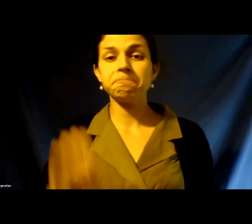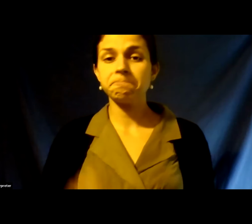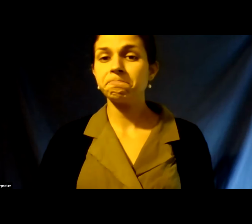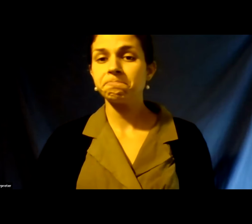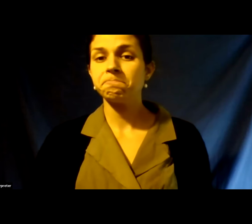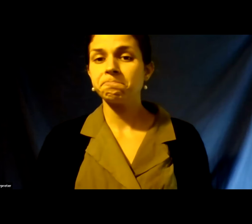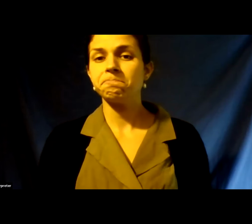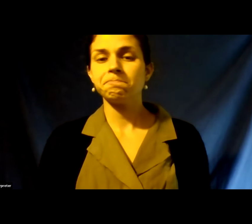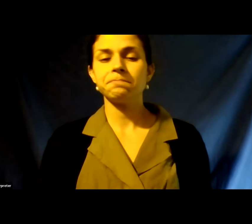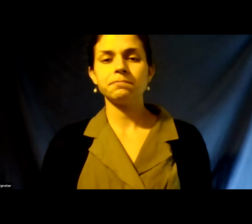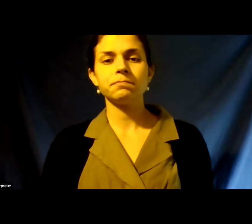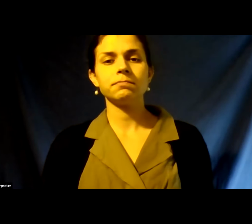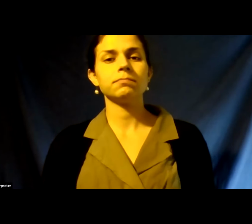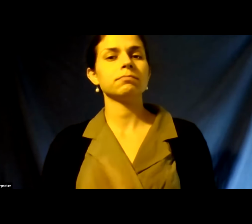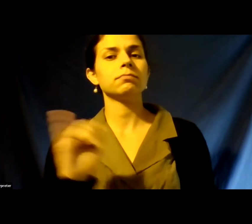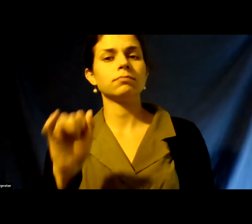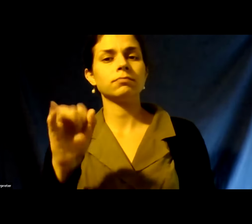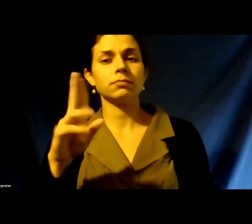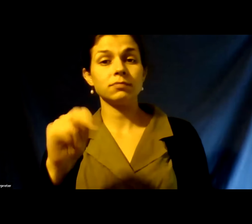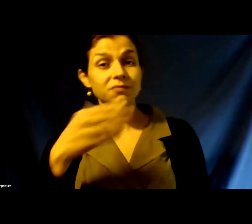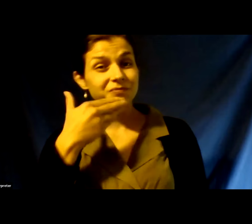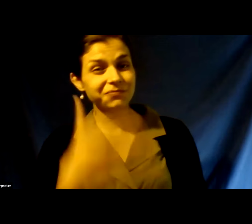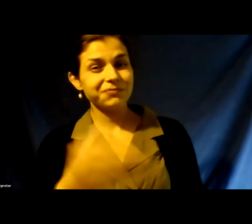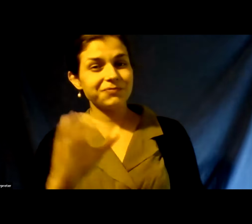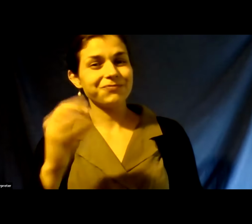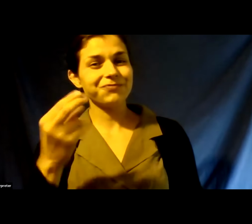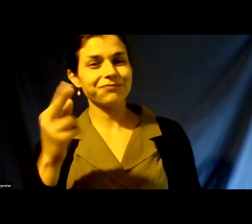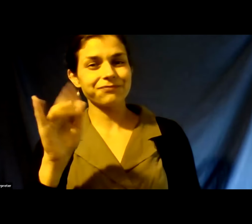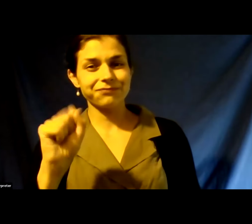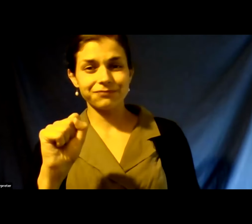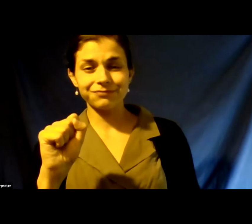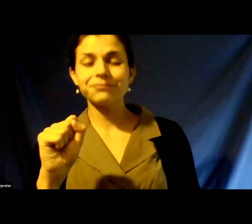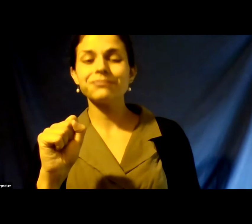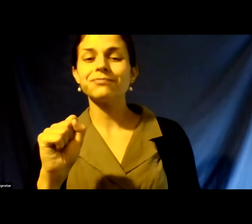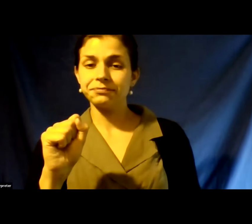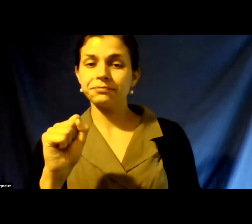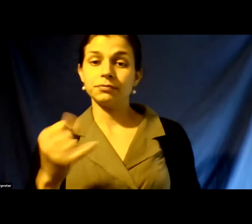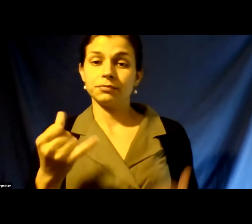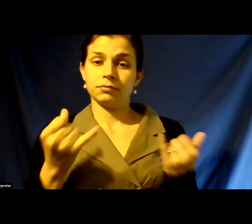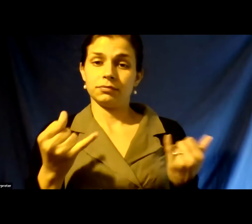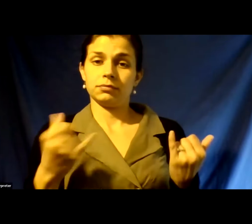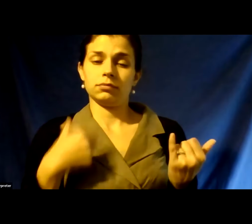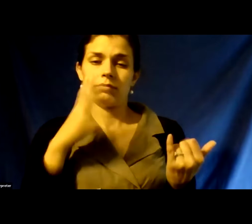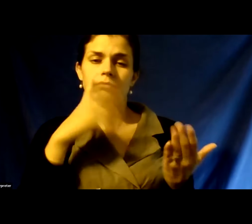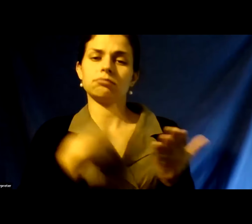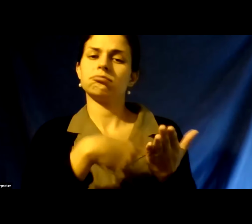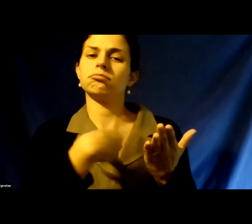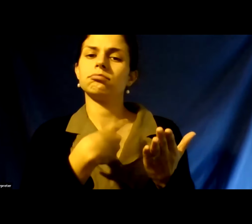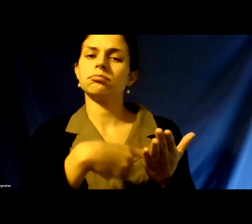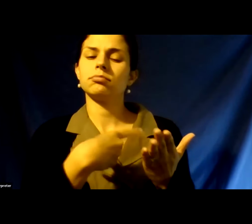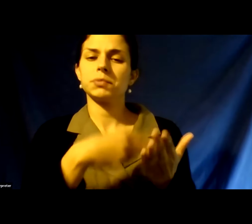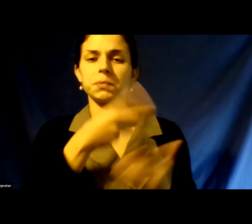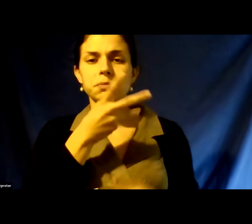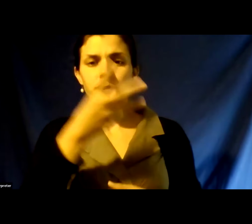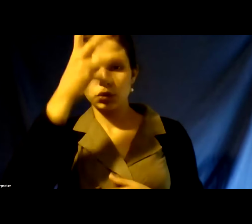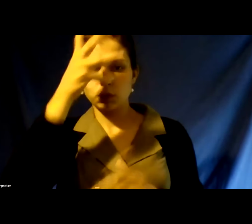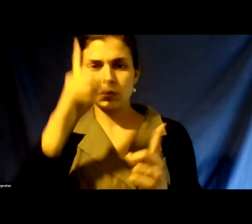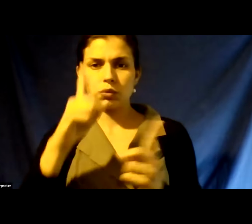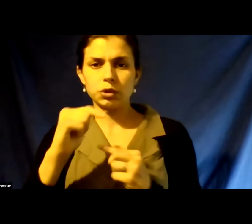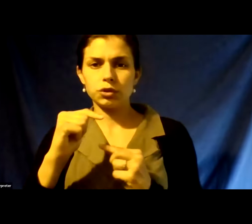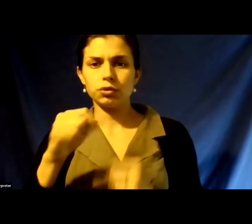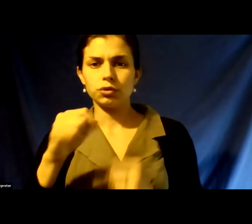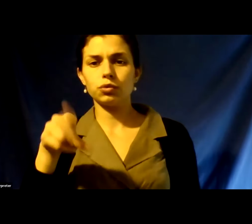Thank you very much, Chris. So today I'm going to be talking about ParentSquare, which is the school